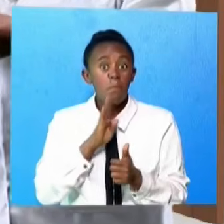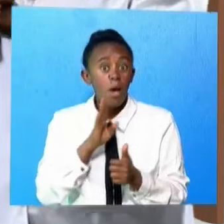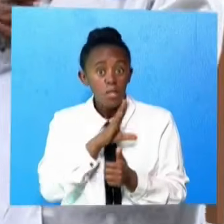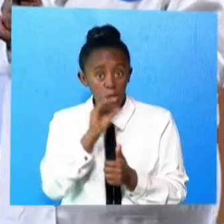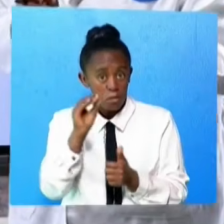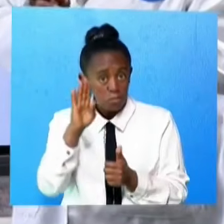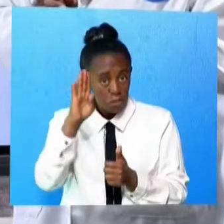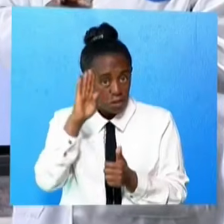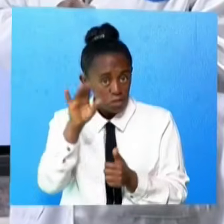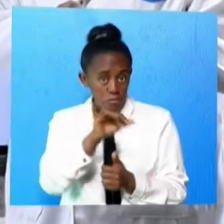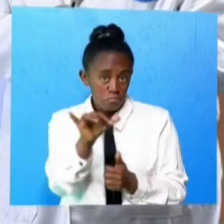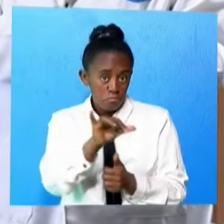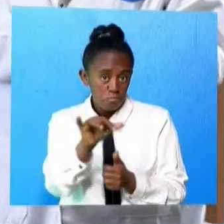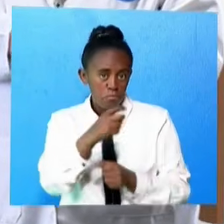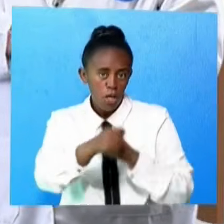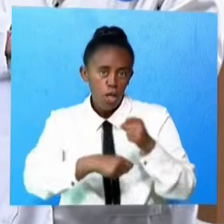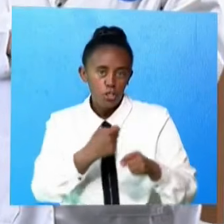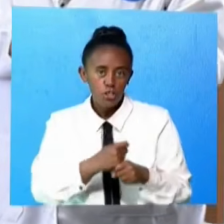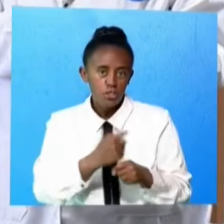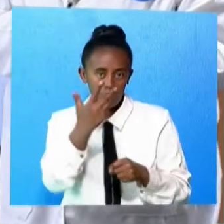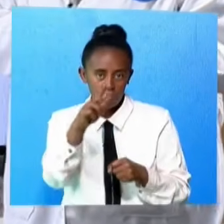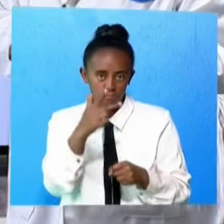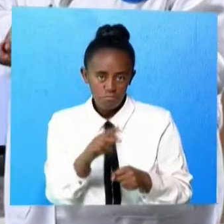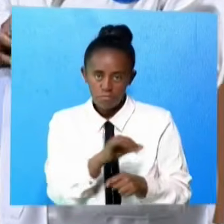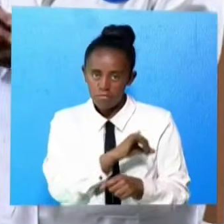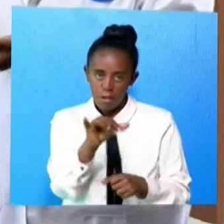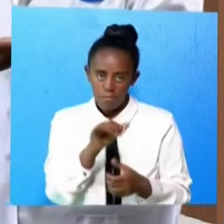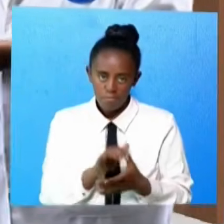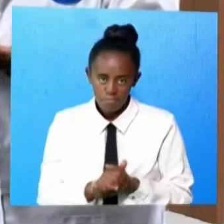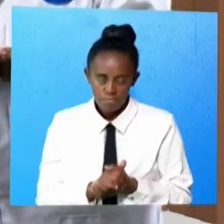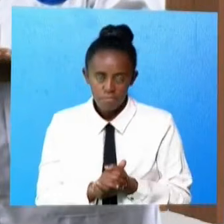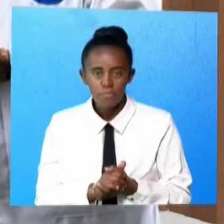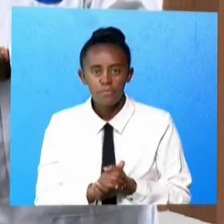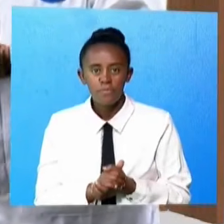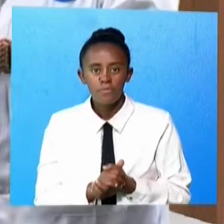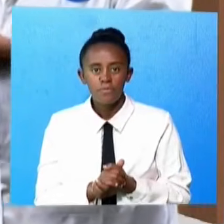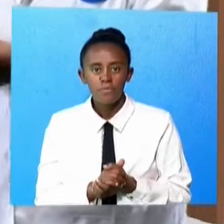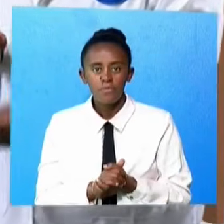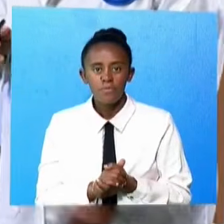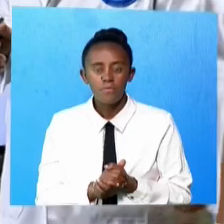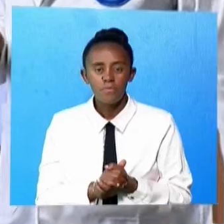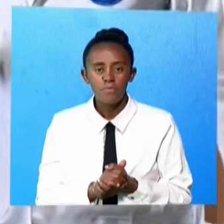Bagala. They are the same in age. Therefore, what do you say here now?